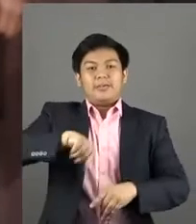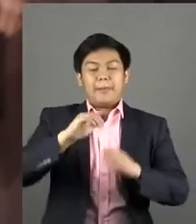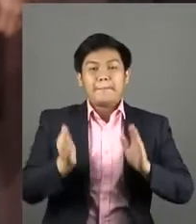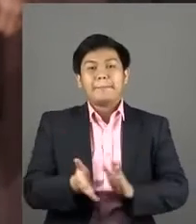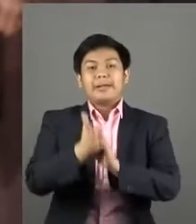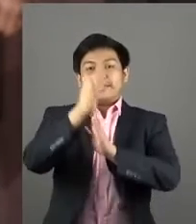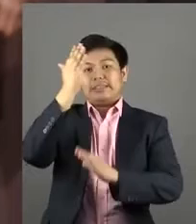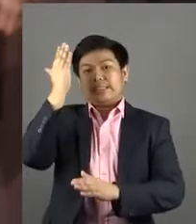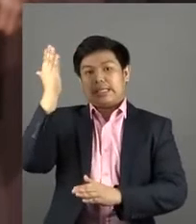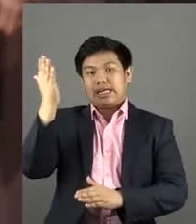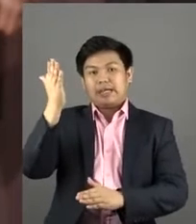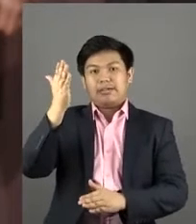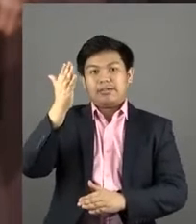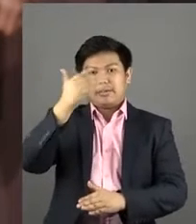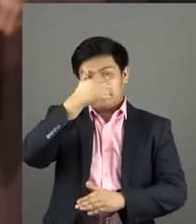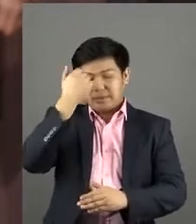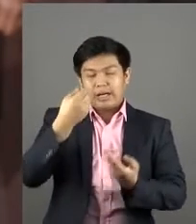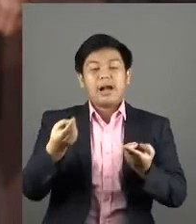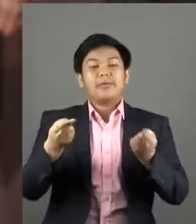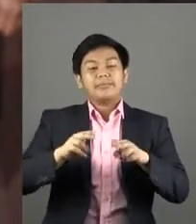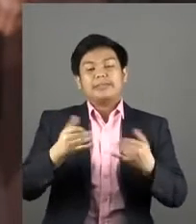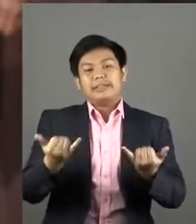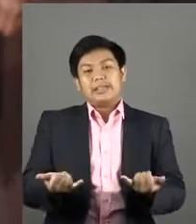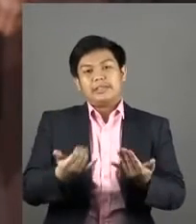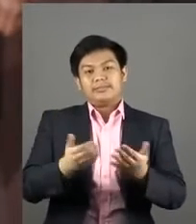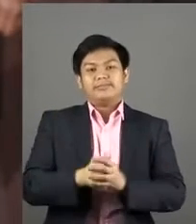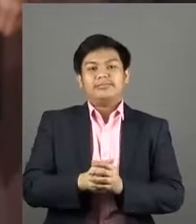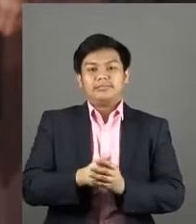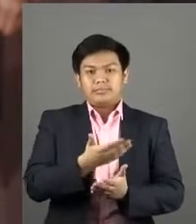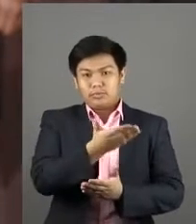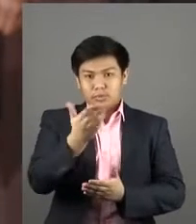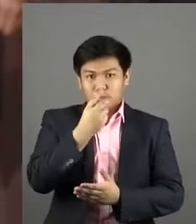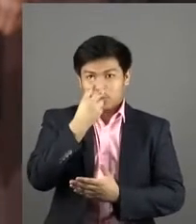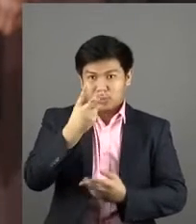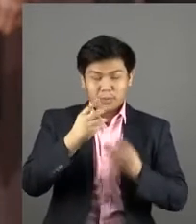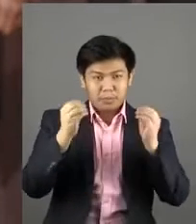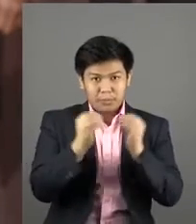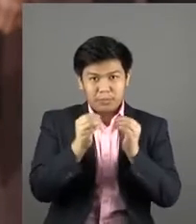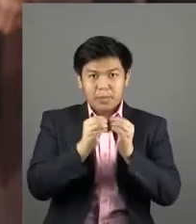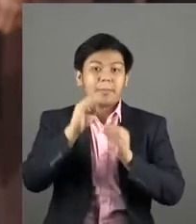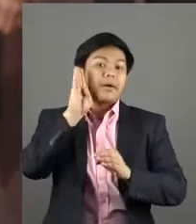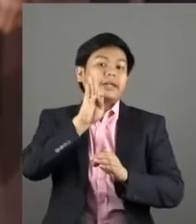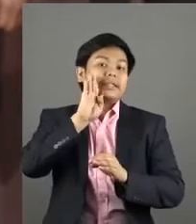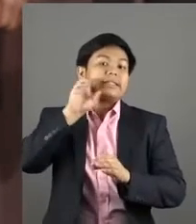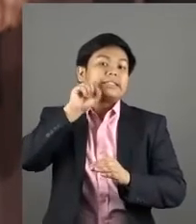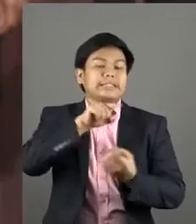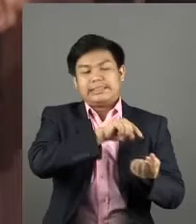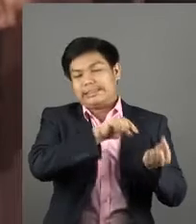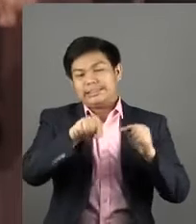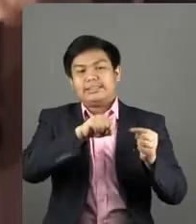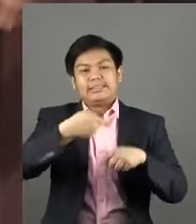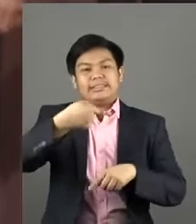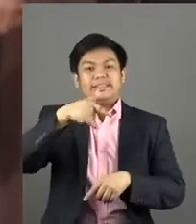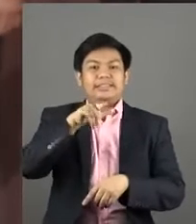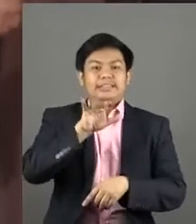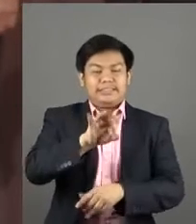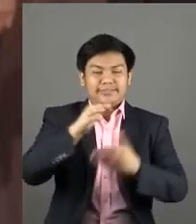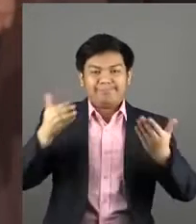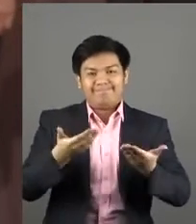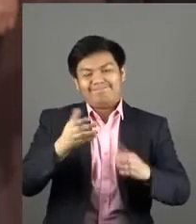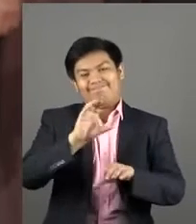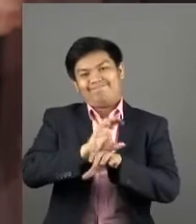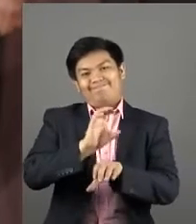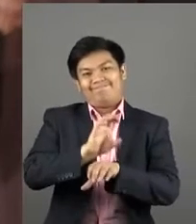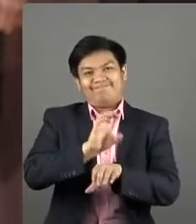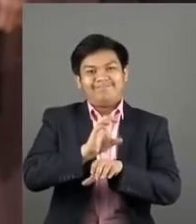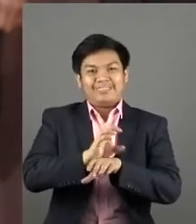because of such opportunities as this. As you may have noticed, more and more of our brethren are attending GCF on site. And